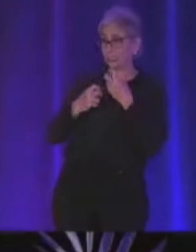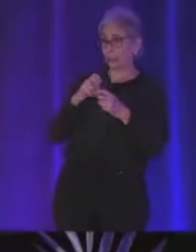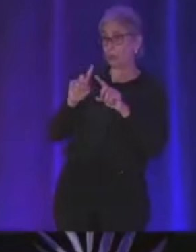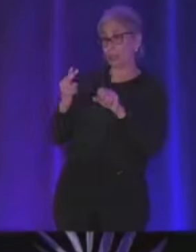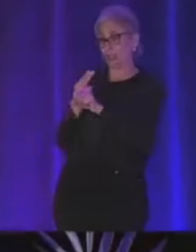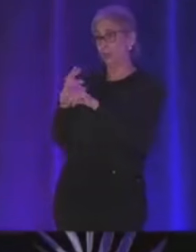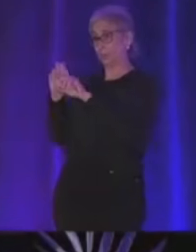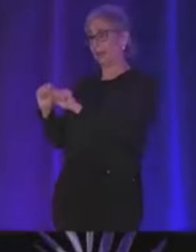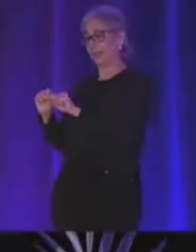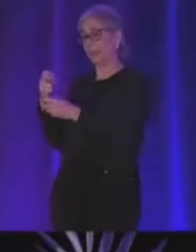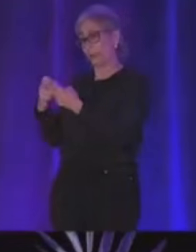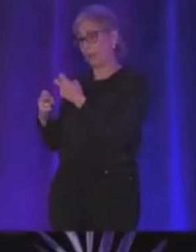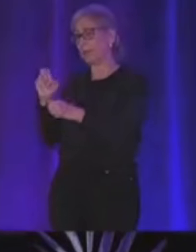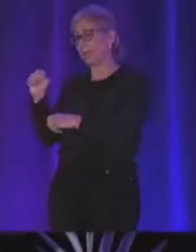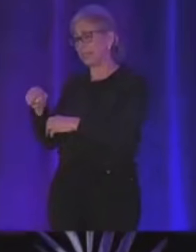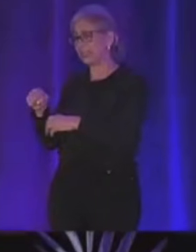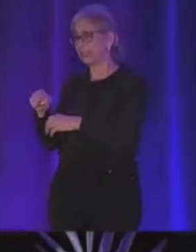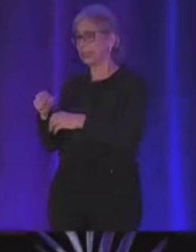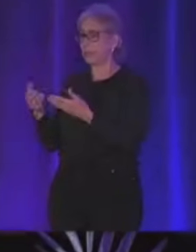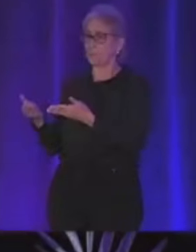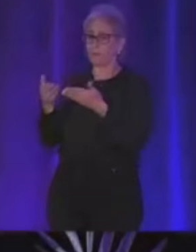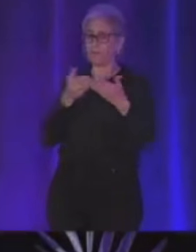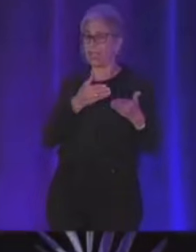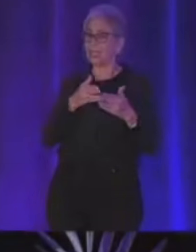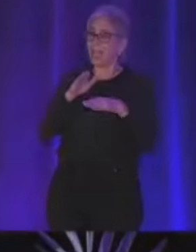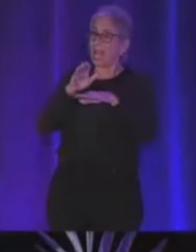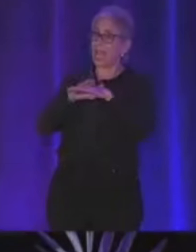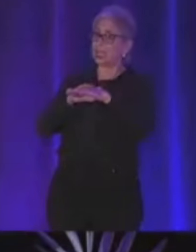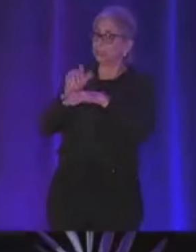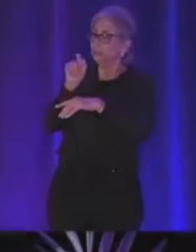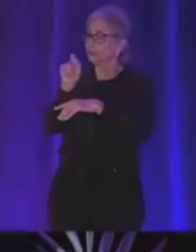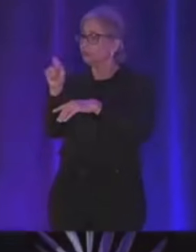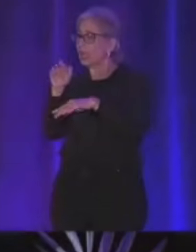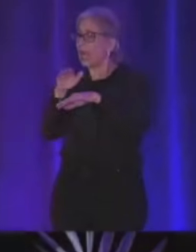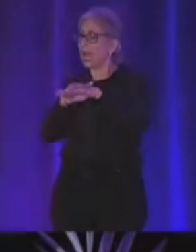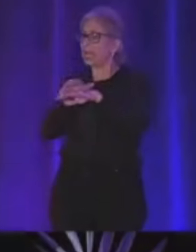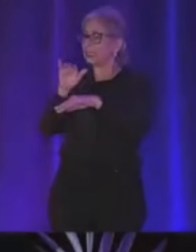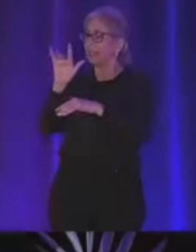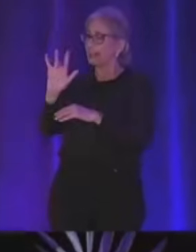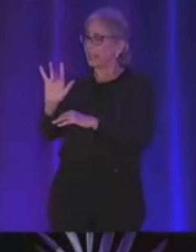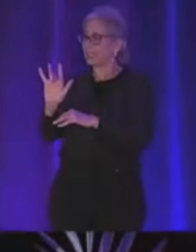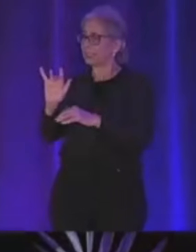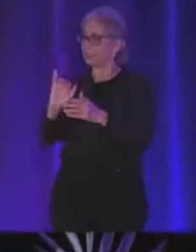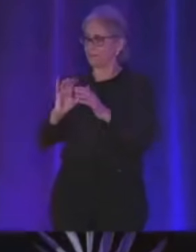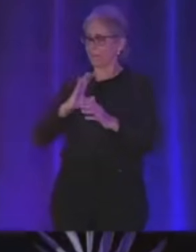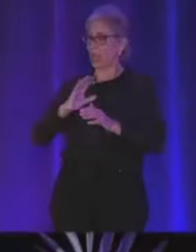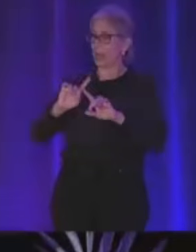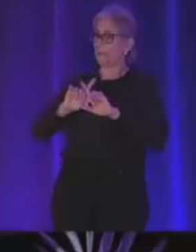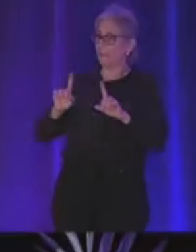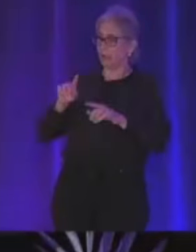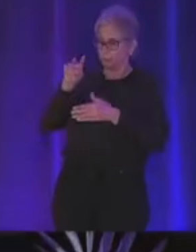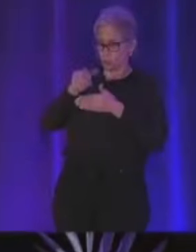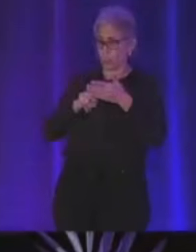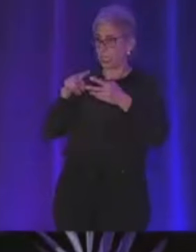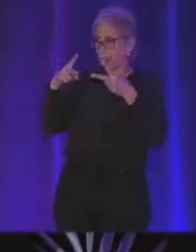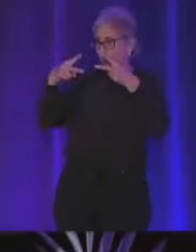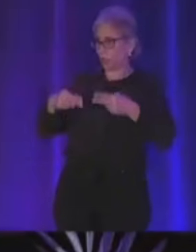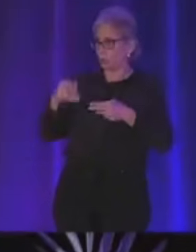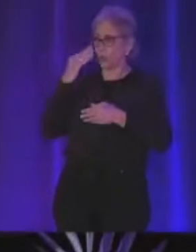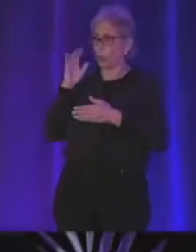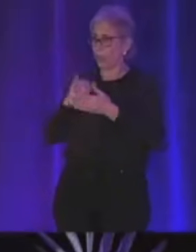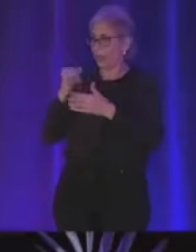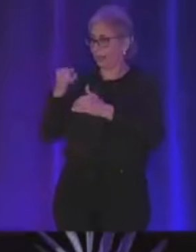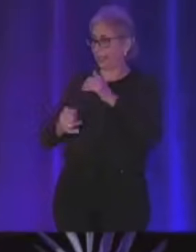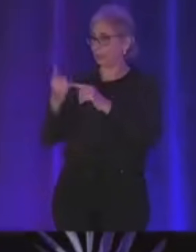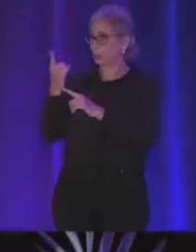one. Providing a string as OnClick is probably wrong. Actually, this third one is probably fine, but you had to read the code to know that. And then that last one, it's